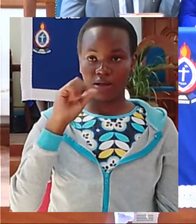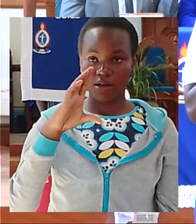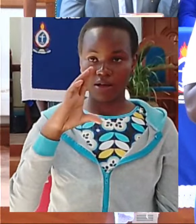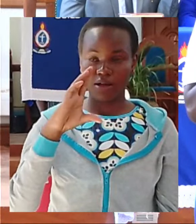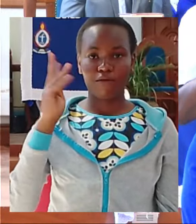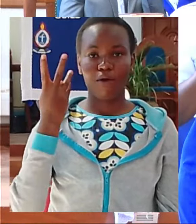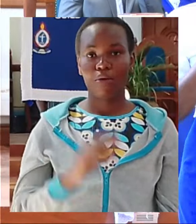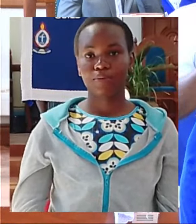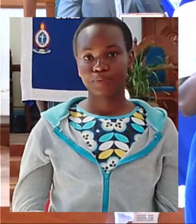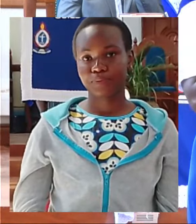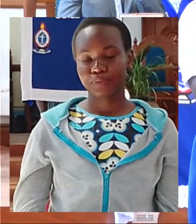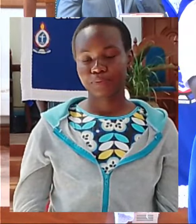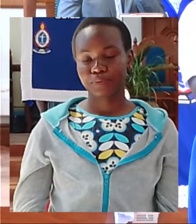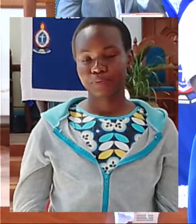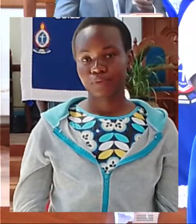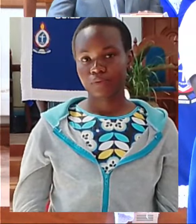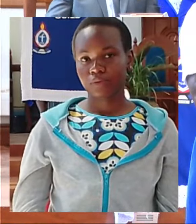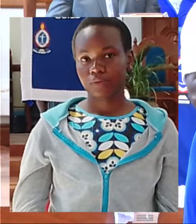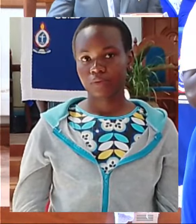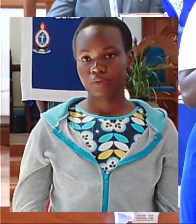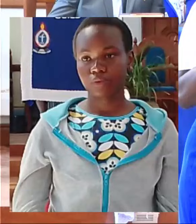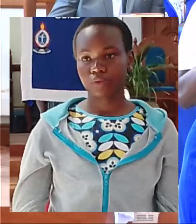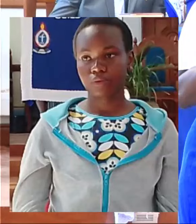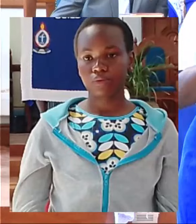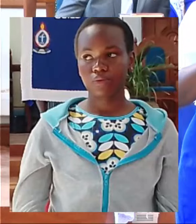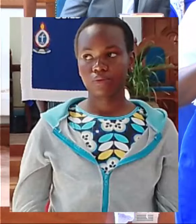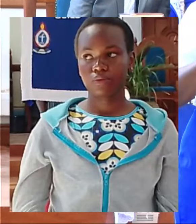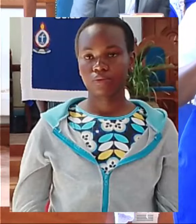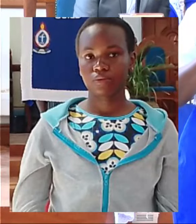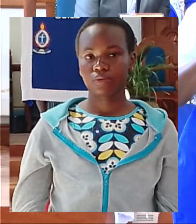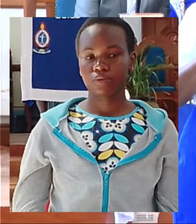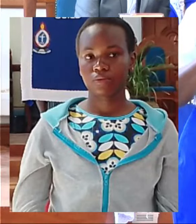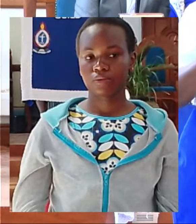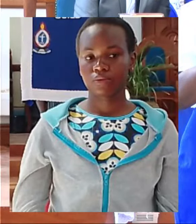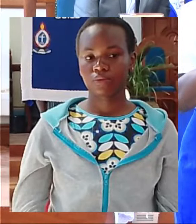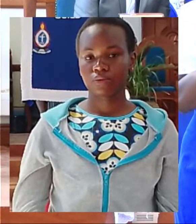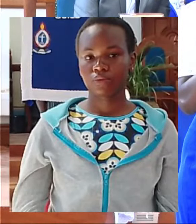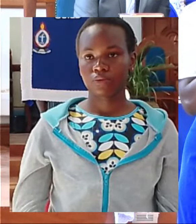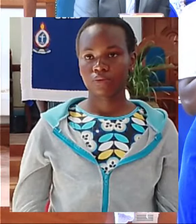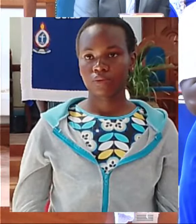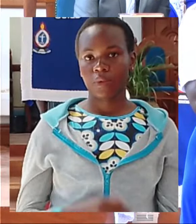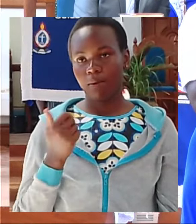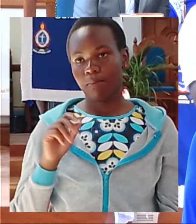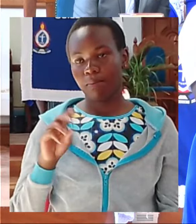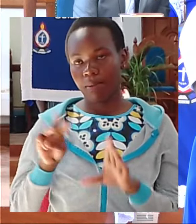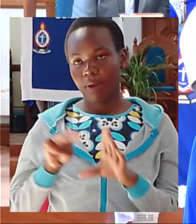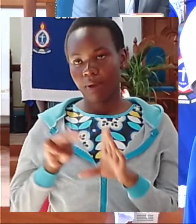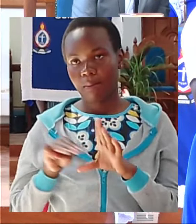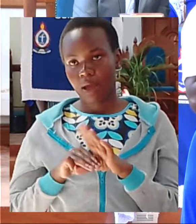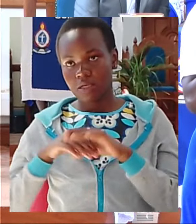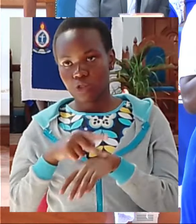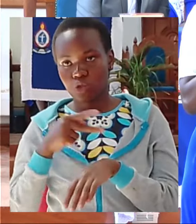4,000. I assume the other members will be in during the Kikuyu service.